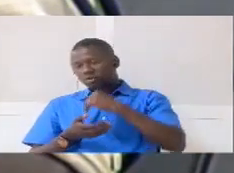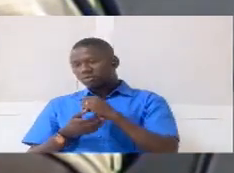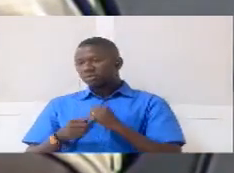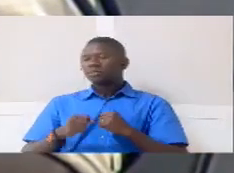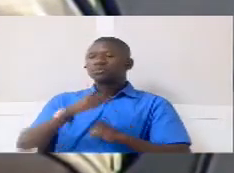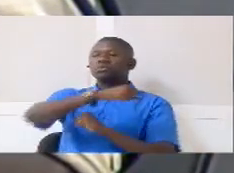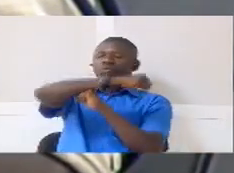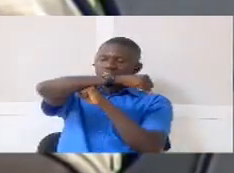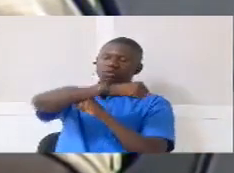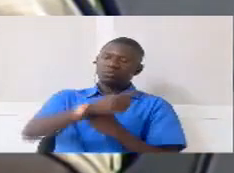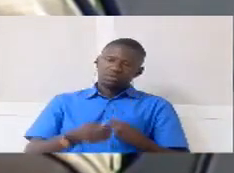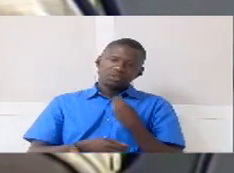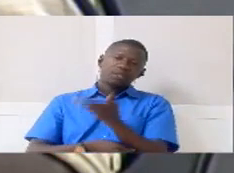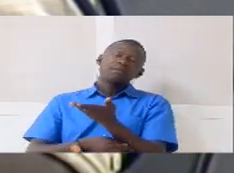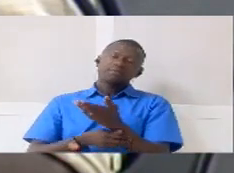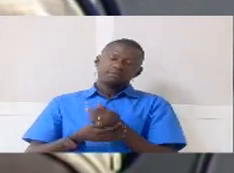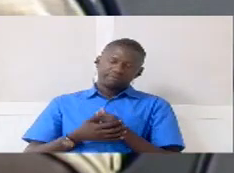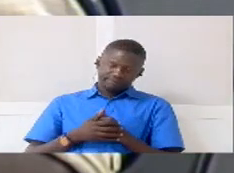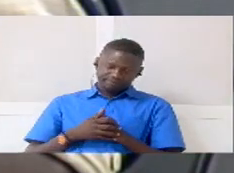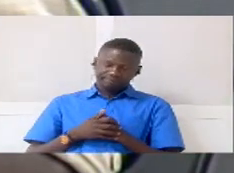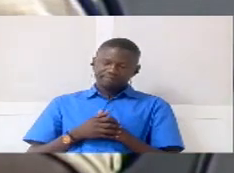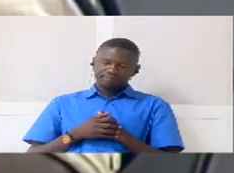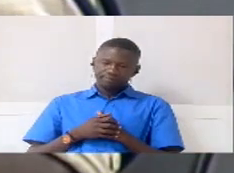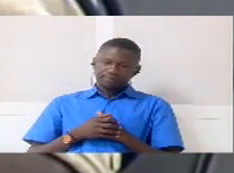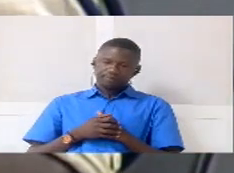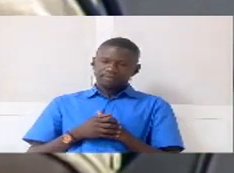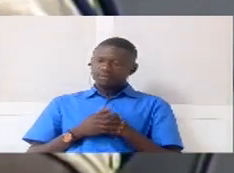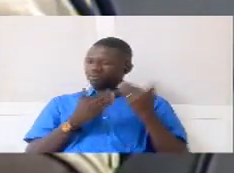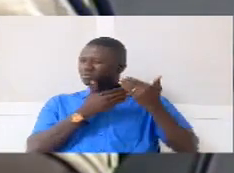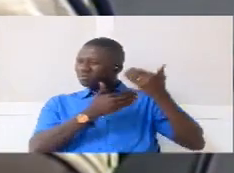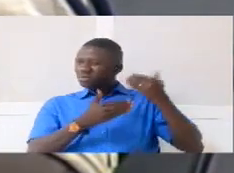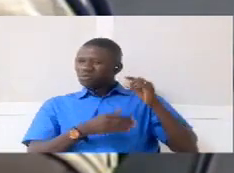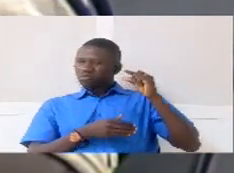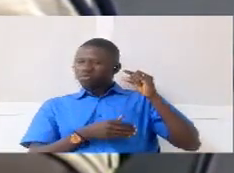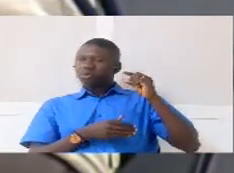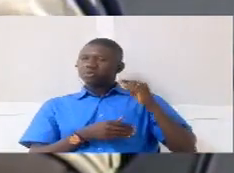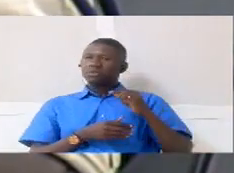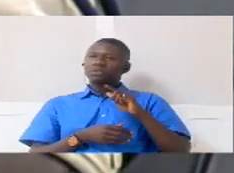Organizations are coming and extending assistance to the prison. Amame,